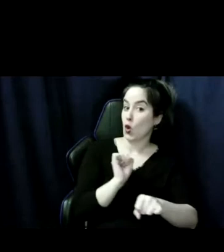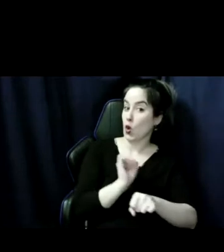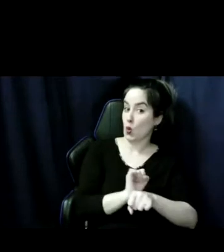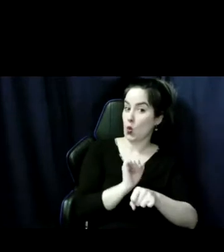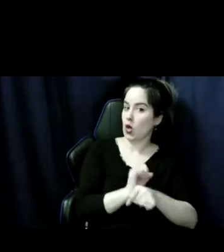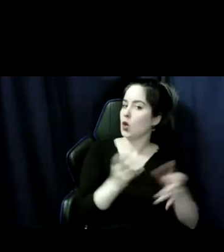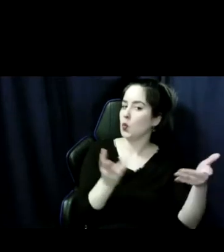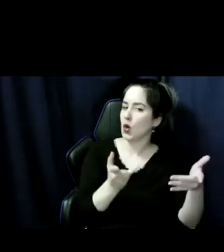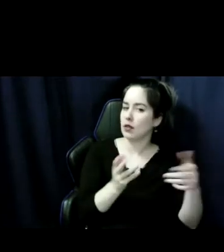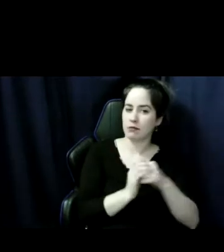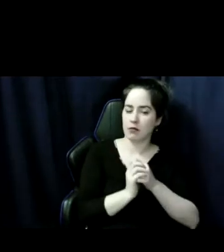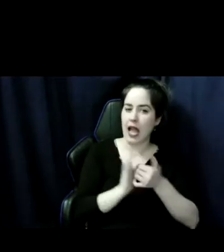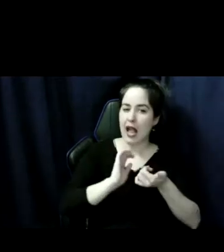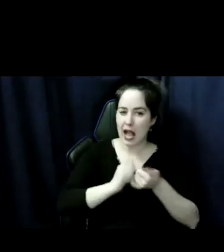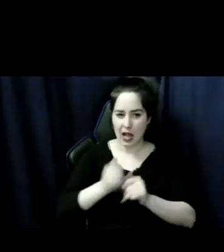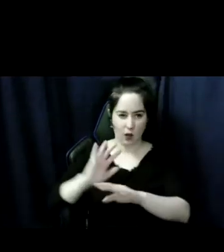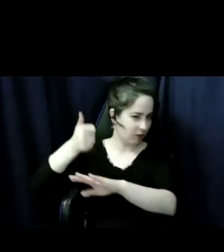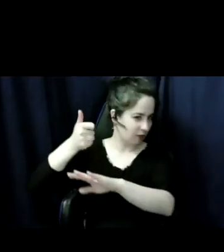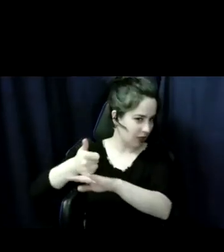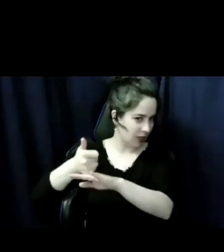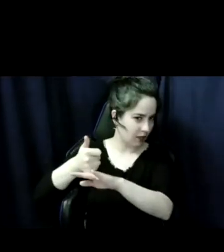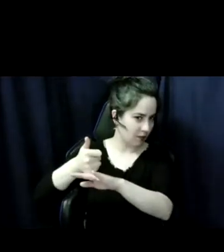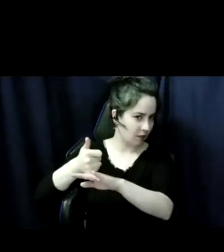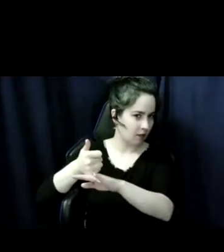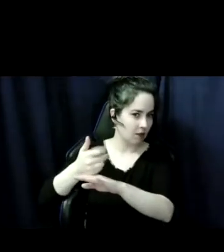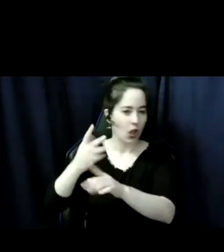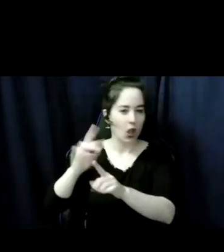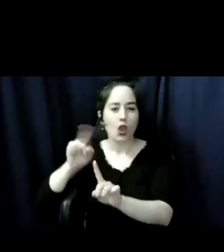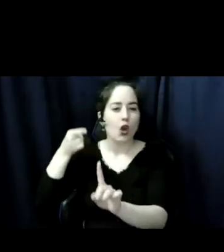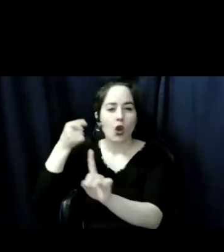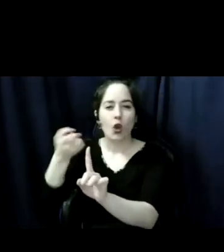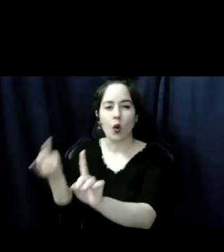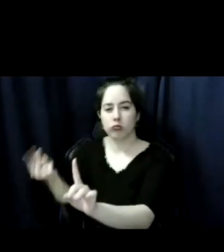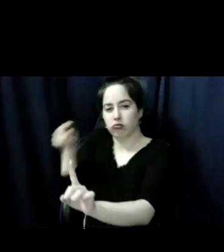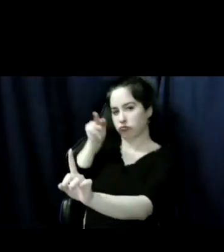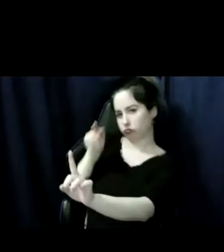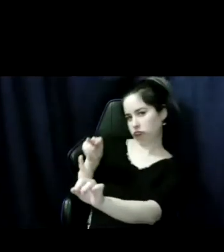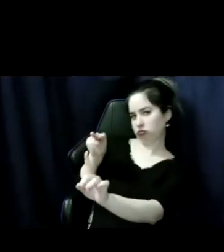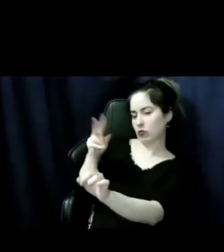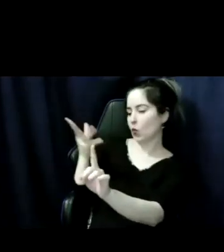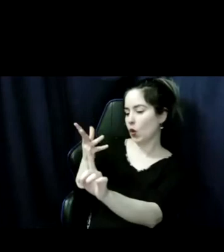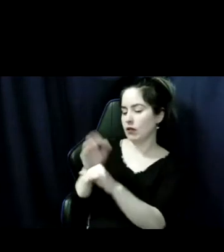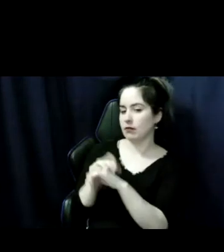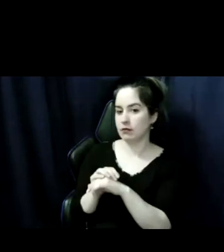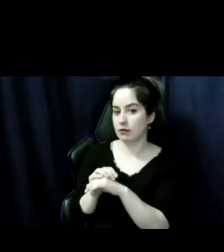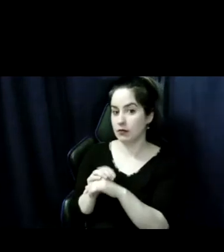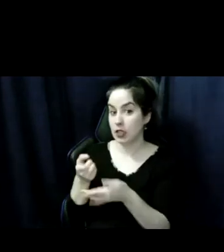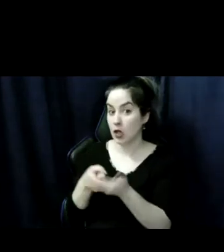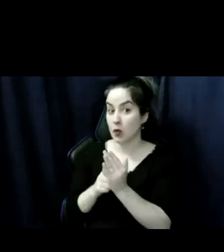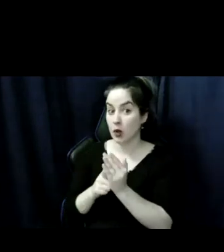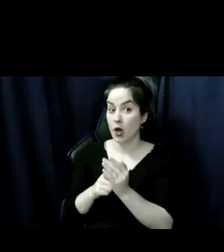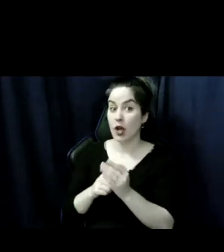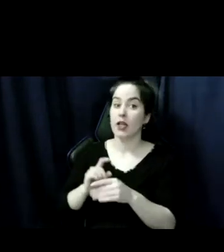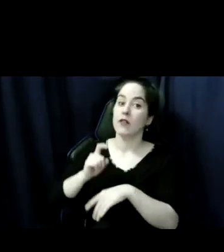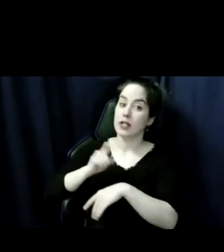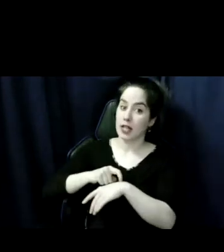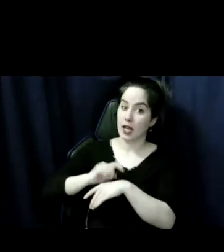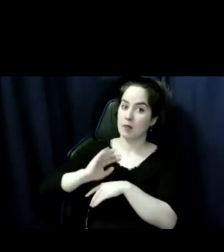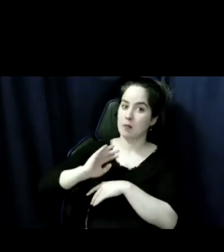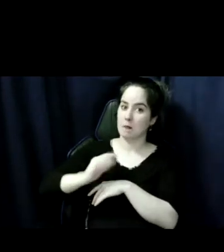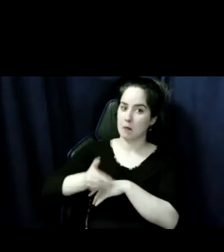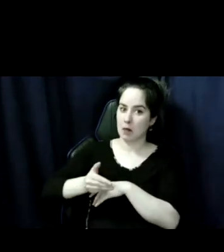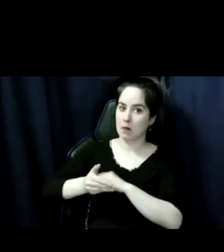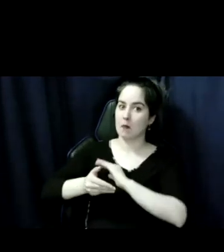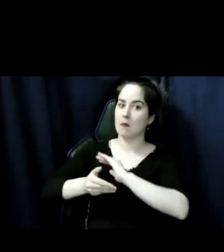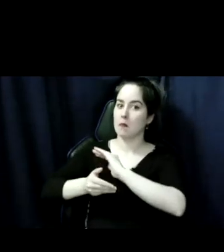be installed and viewed. If it's something that needs to be installed over a period of time and that can't be removed at